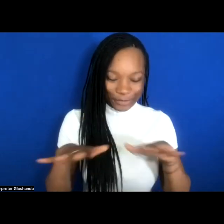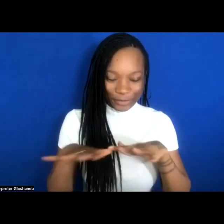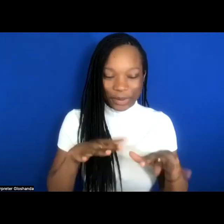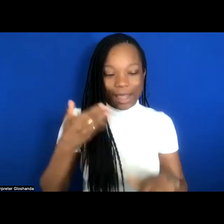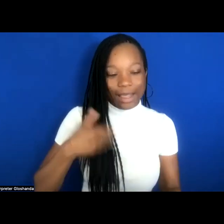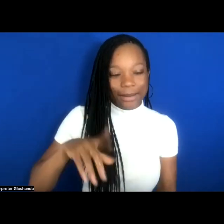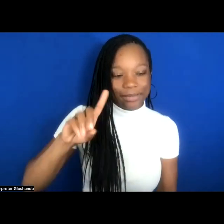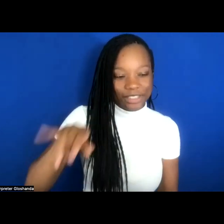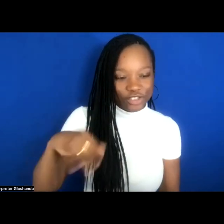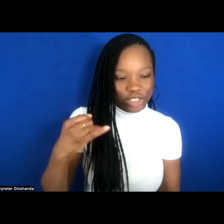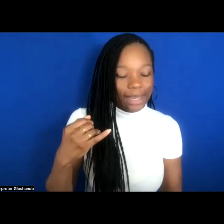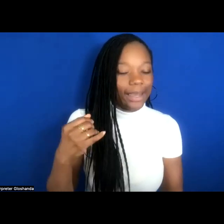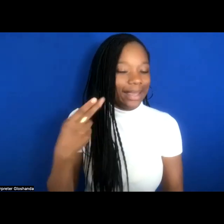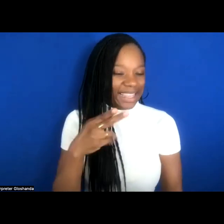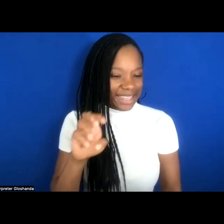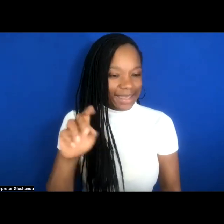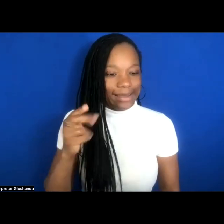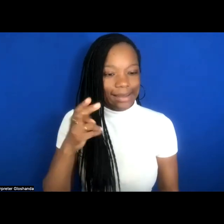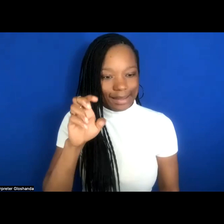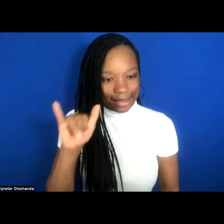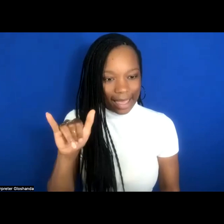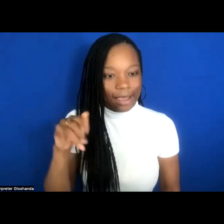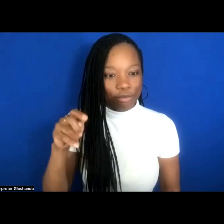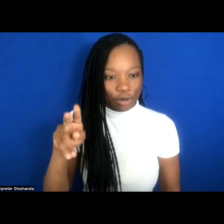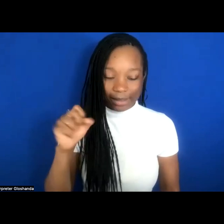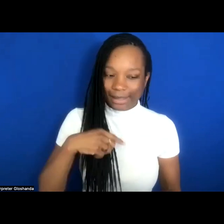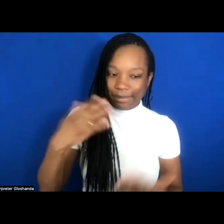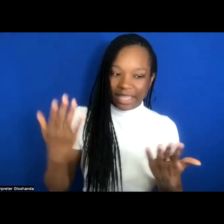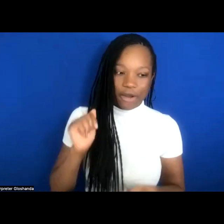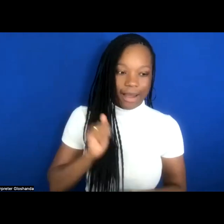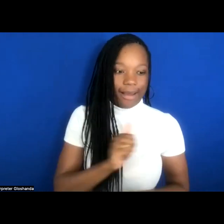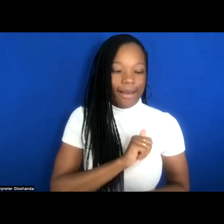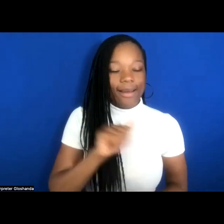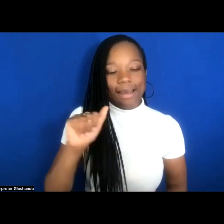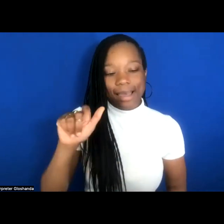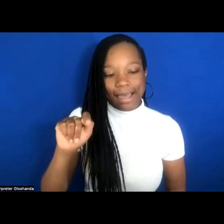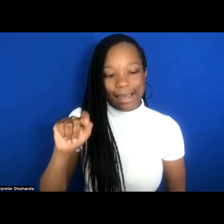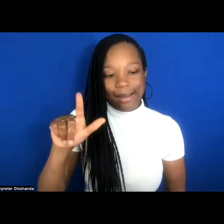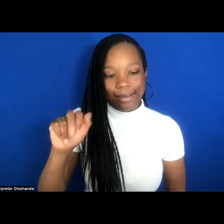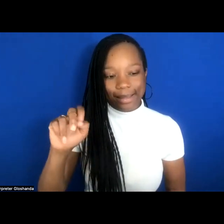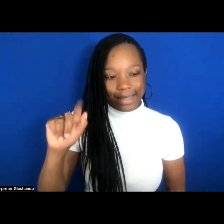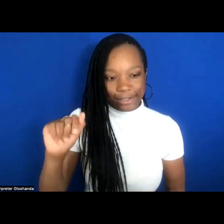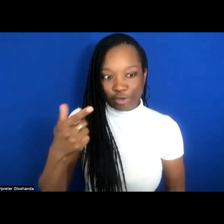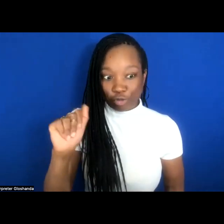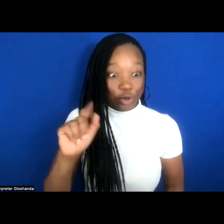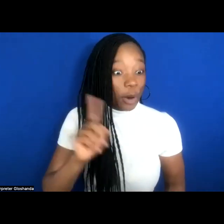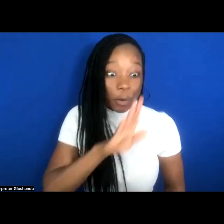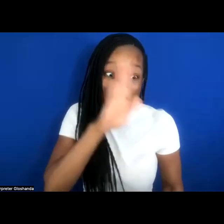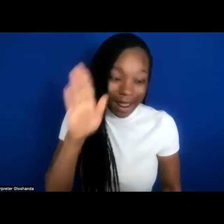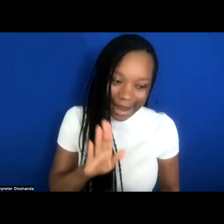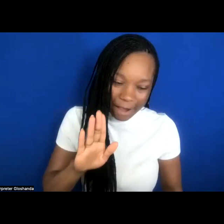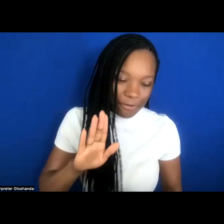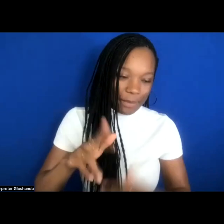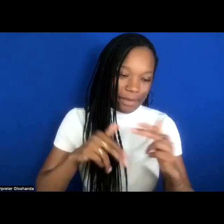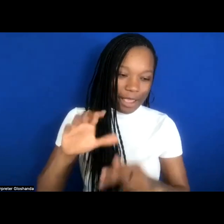pronouns. I'm in Atlanta, Georgia, where Cop City will not ever be built. And I am our digital organizer and on the comms team for